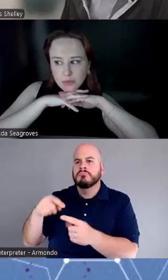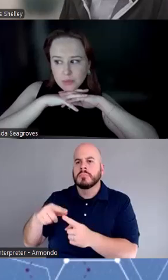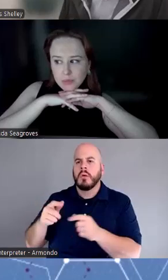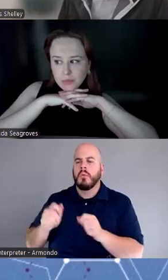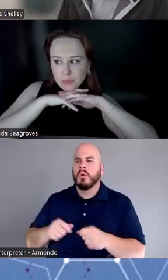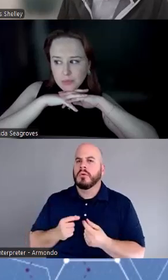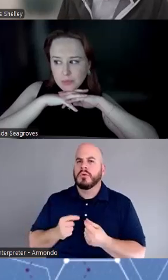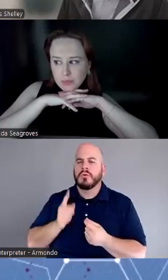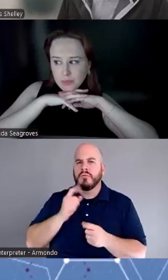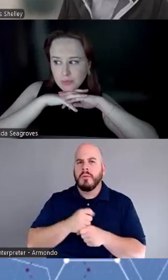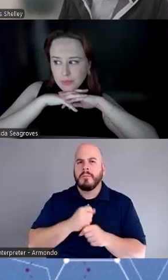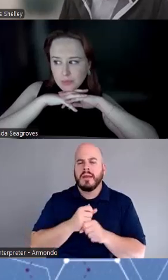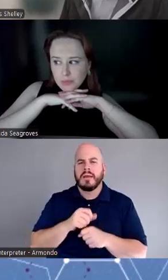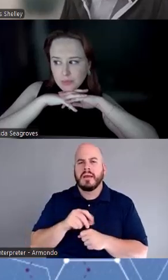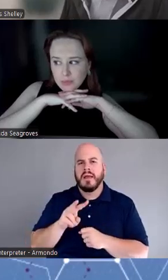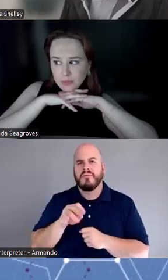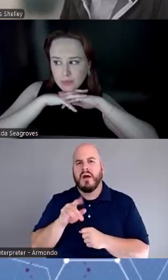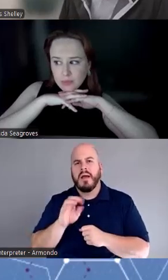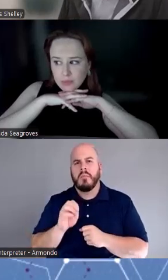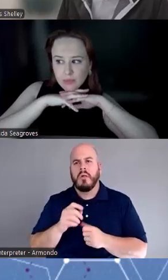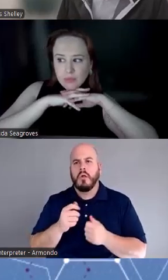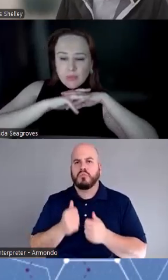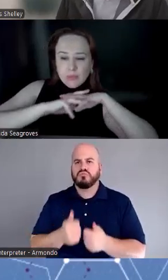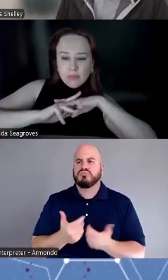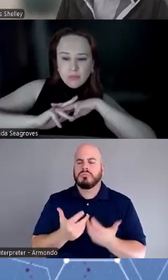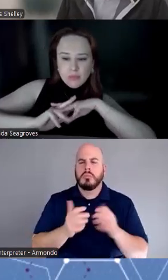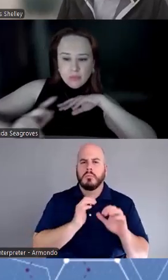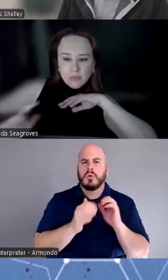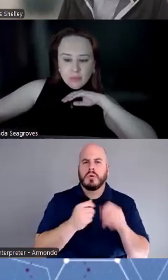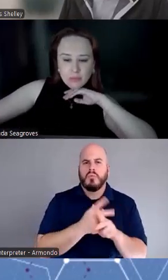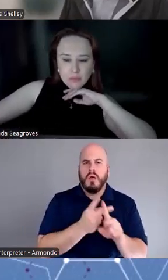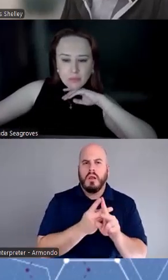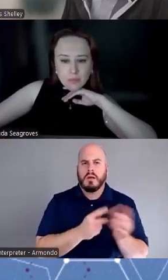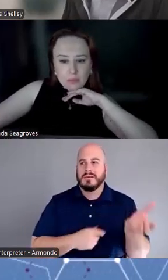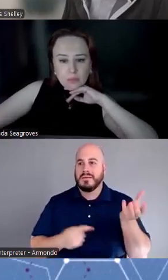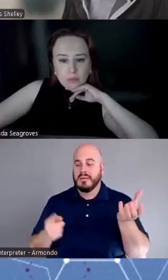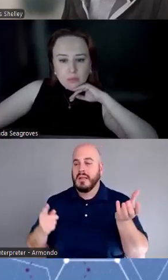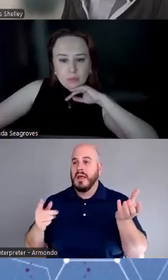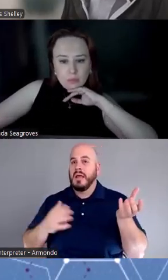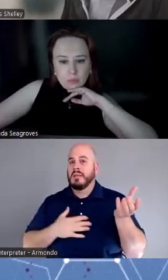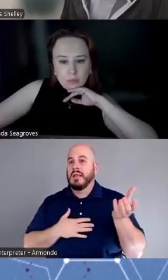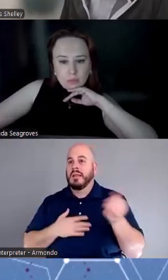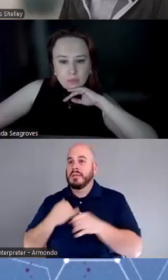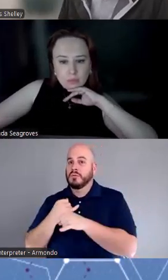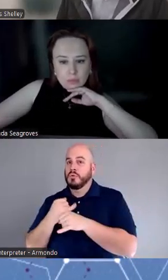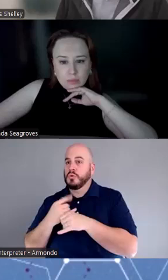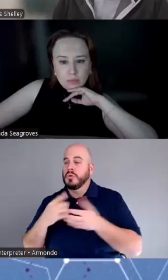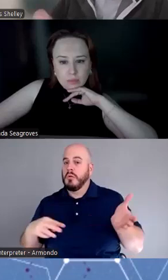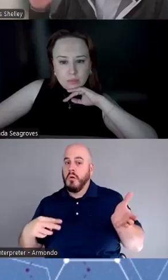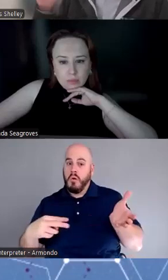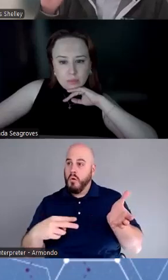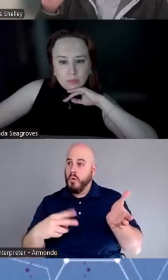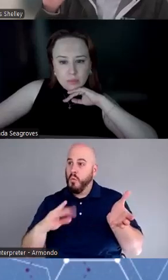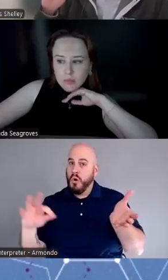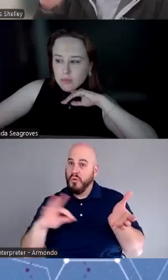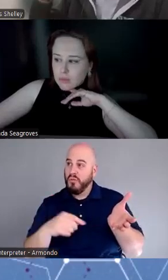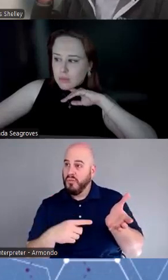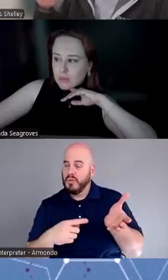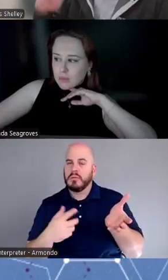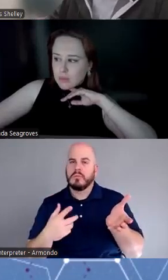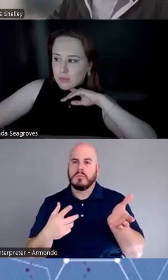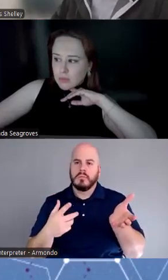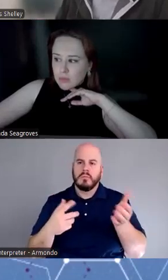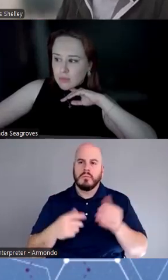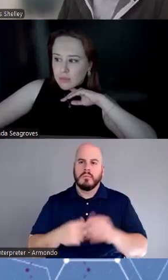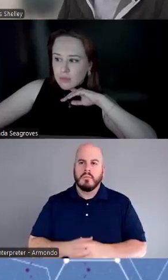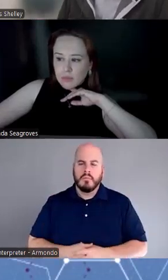make a viable comms product that an institution would be willing to see circulated, quote unquote, on